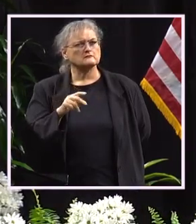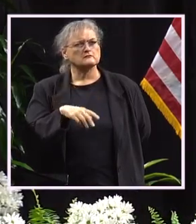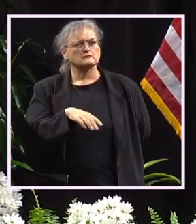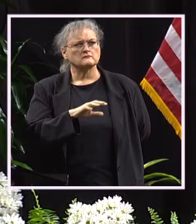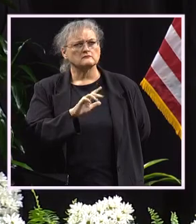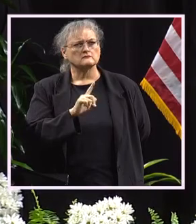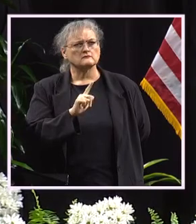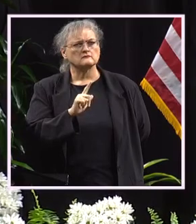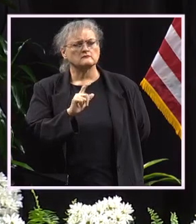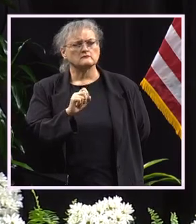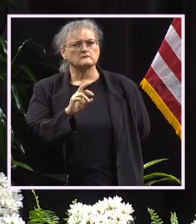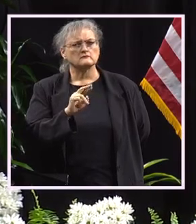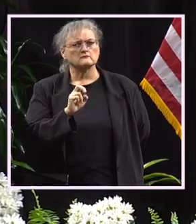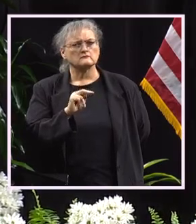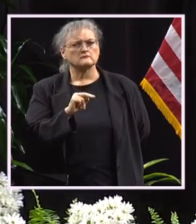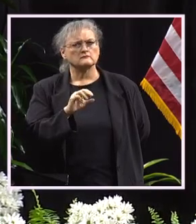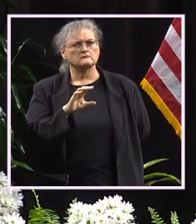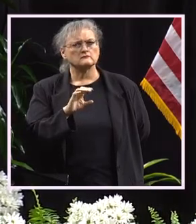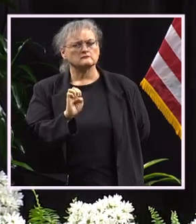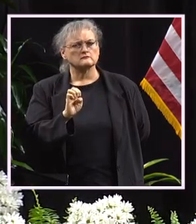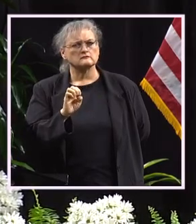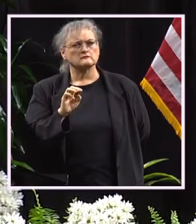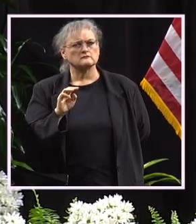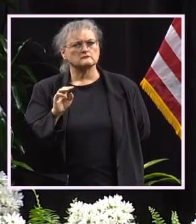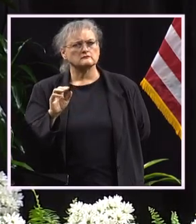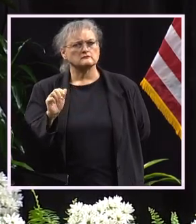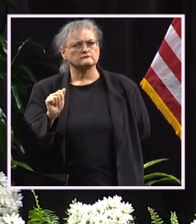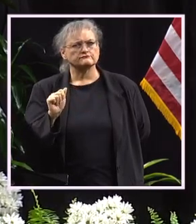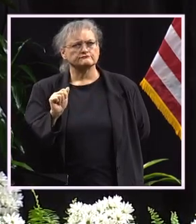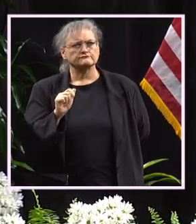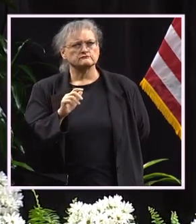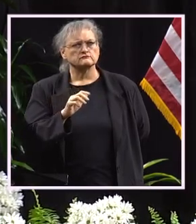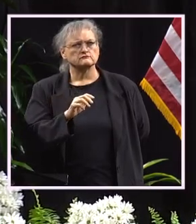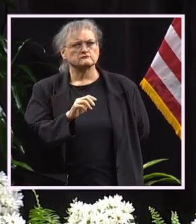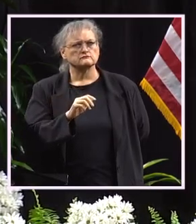Lawrence Holland, magna cum laude.